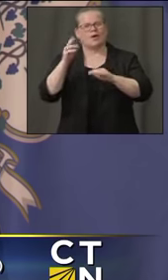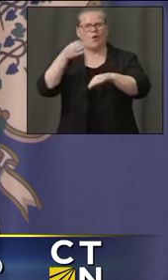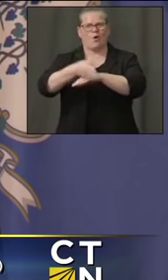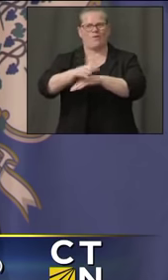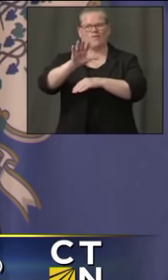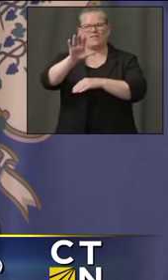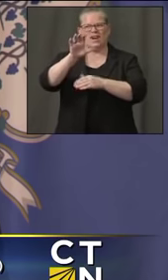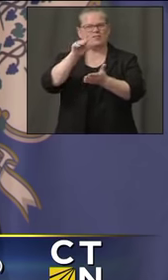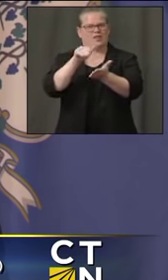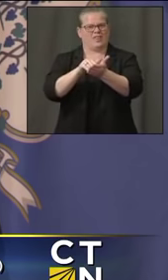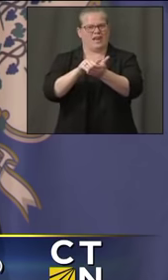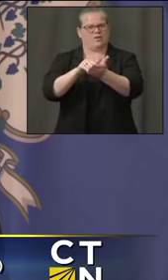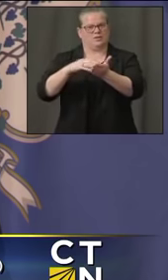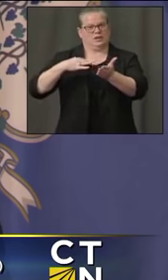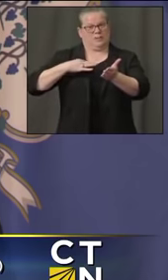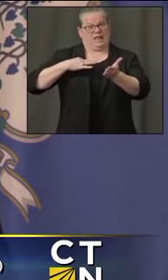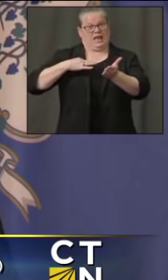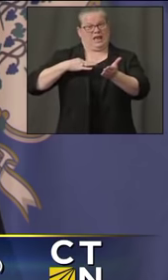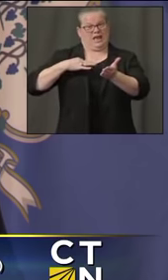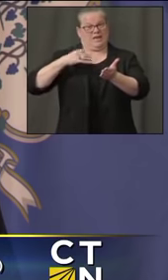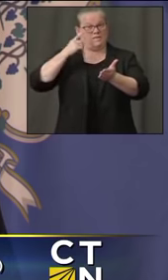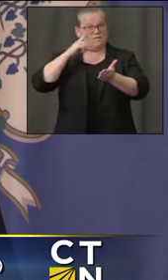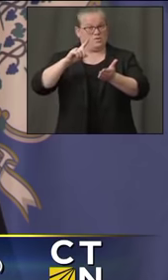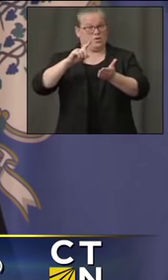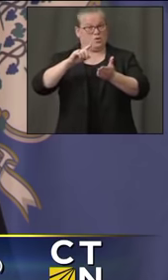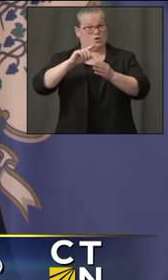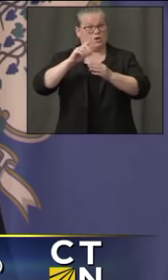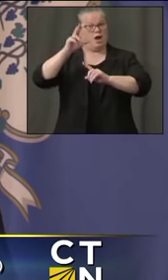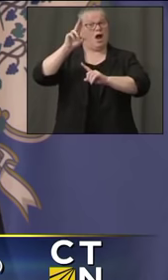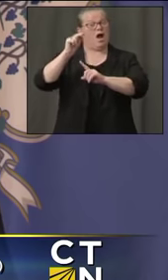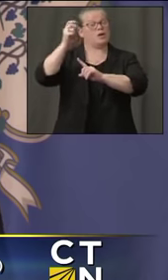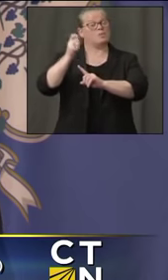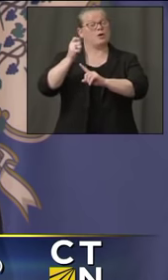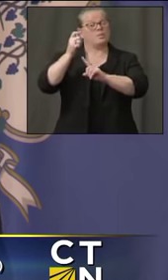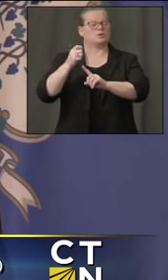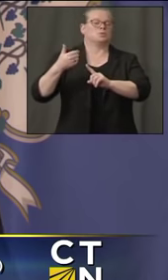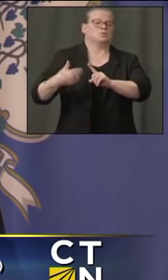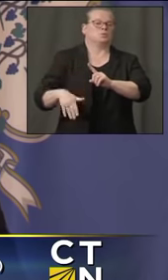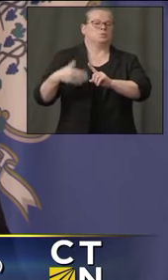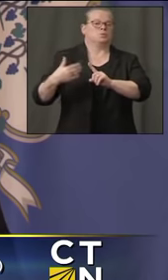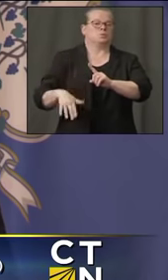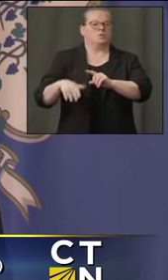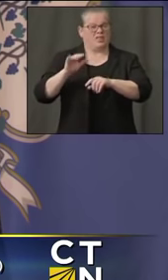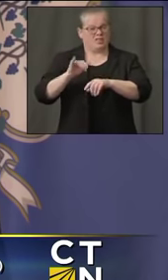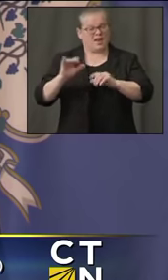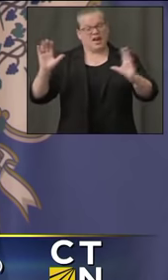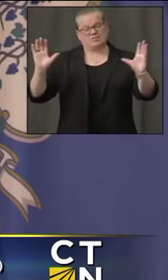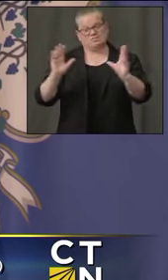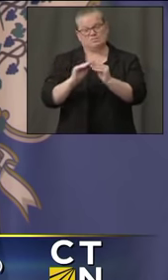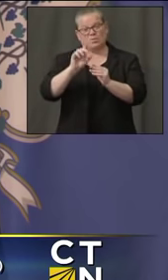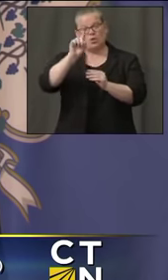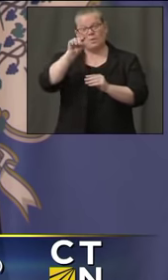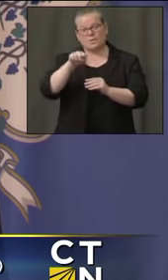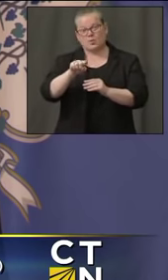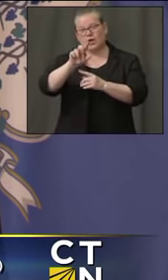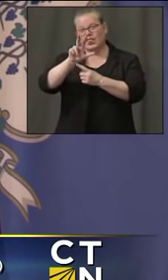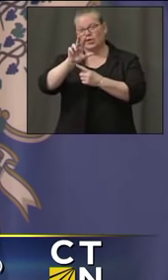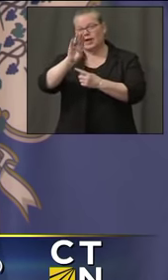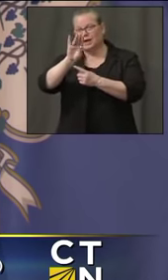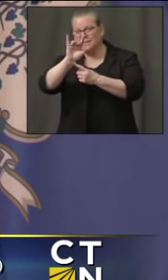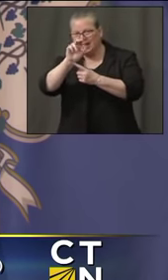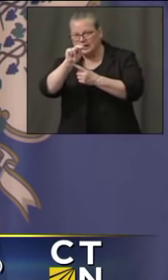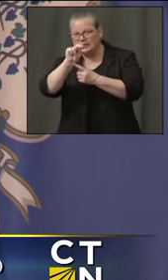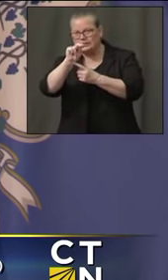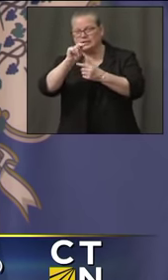month. You see that that's about $1.3 billion plus in claims that have